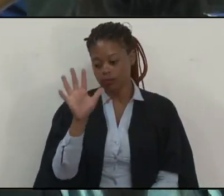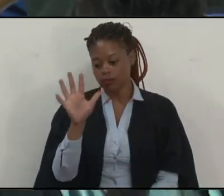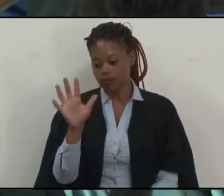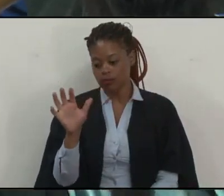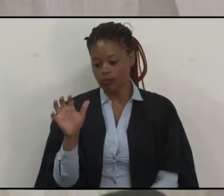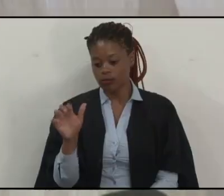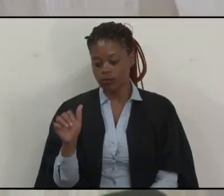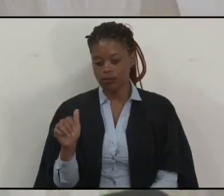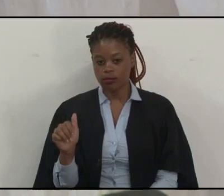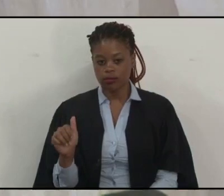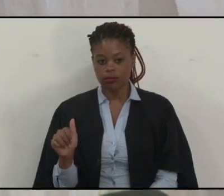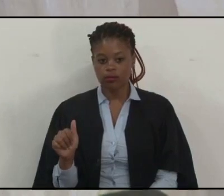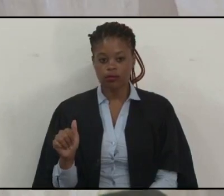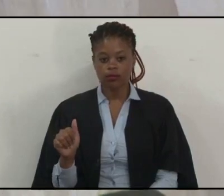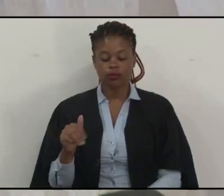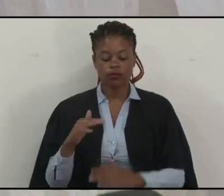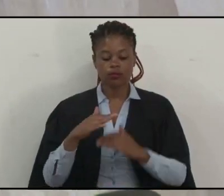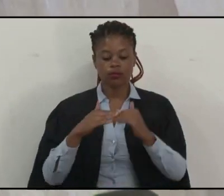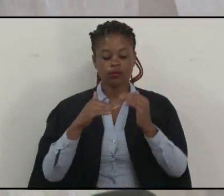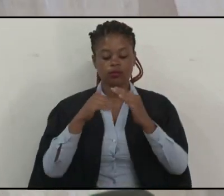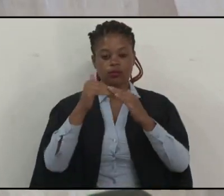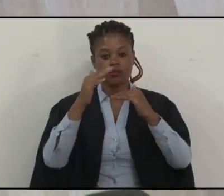South Africa,